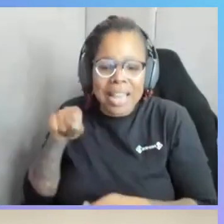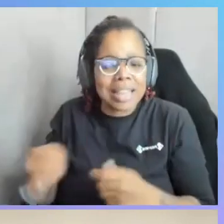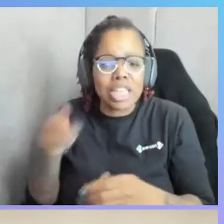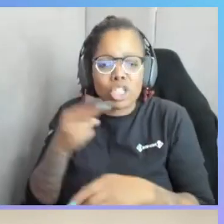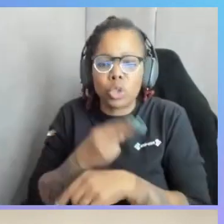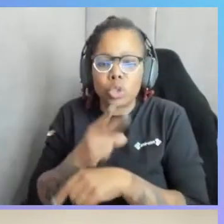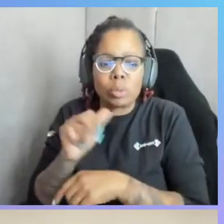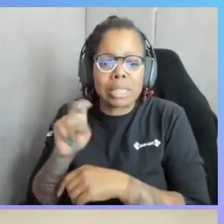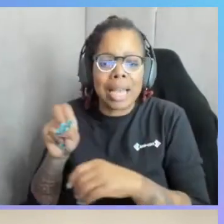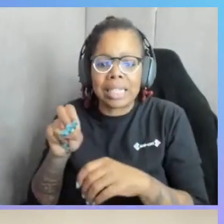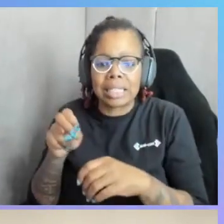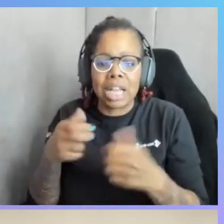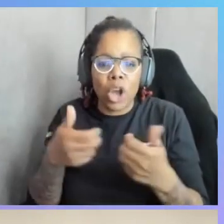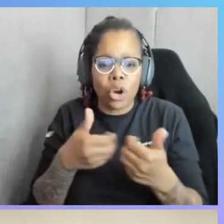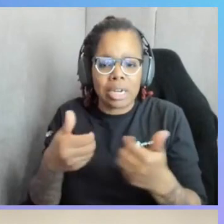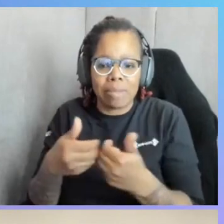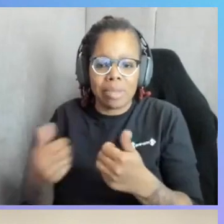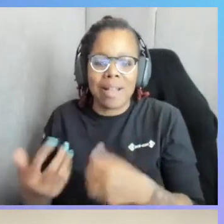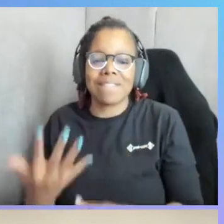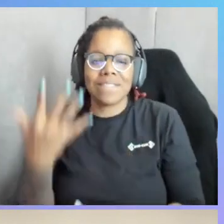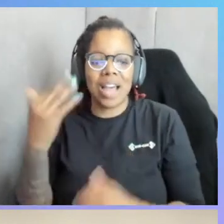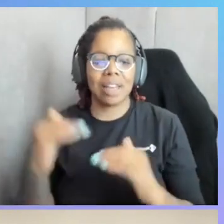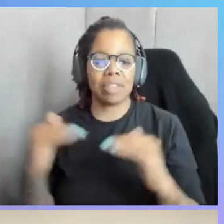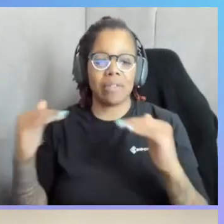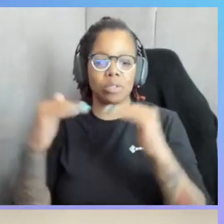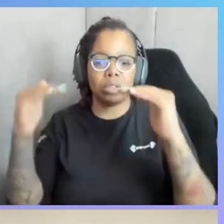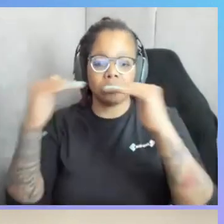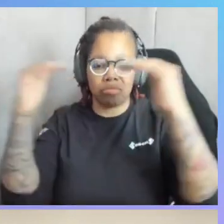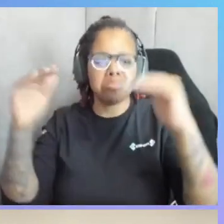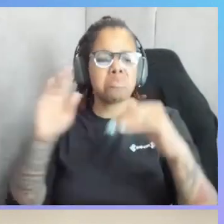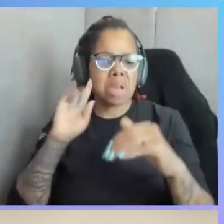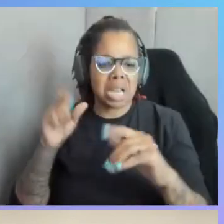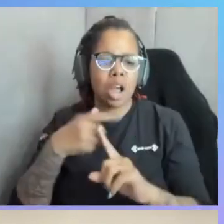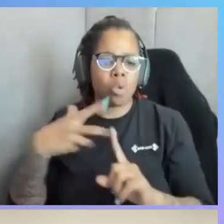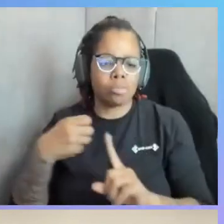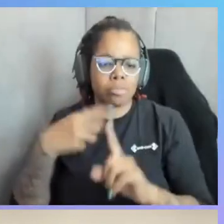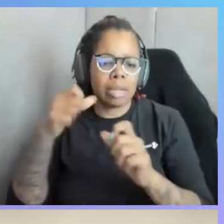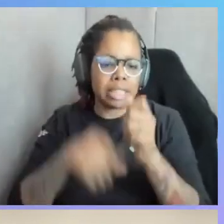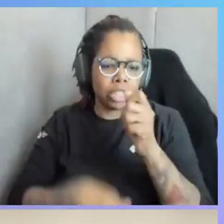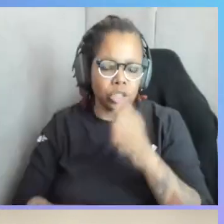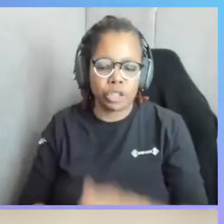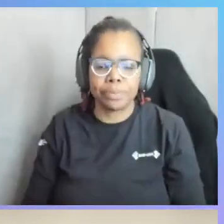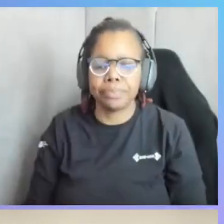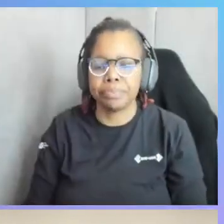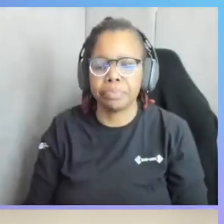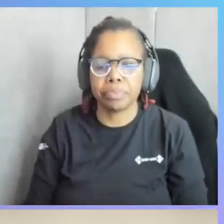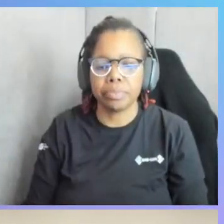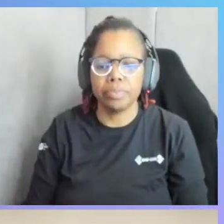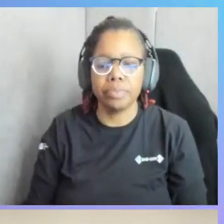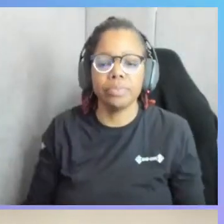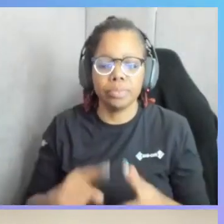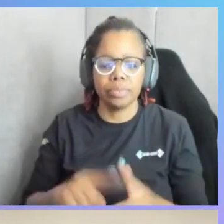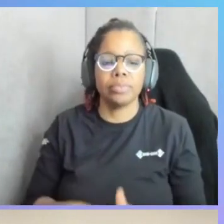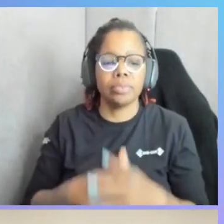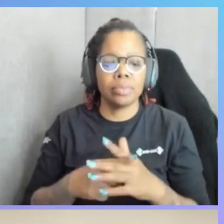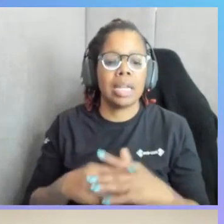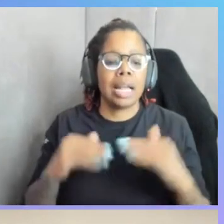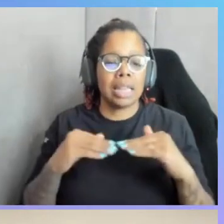are divided up by 5 levels, and I'm going to go through them one by one. Starting off, level